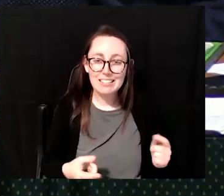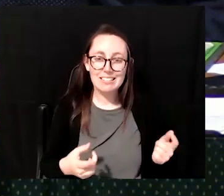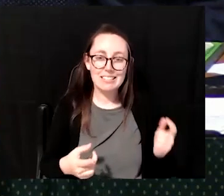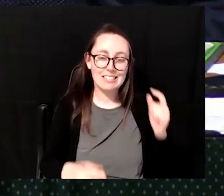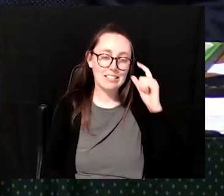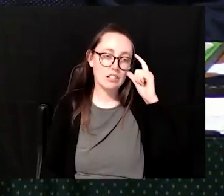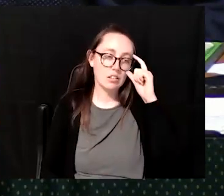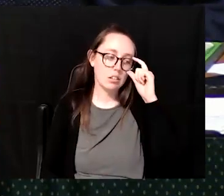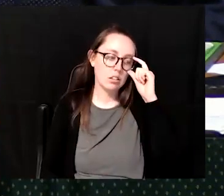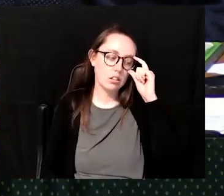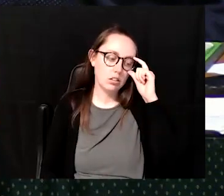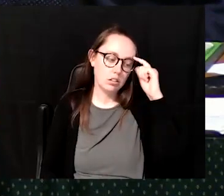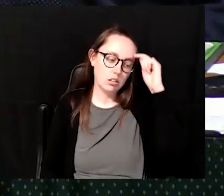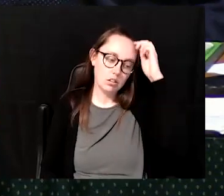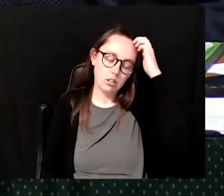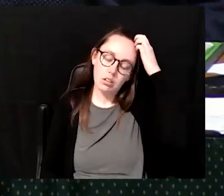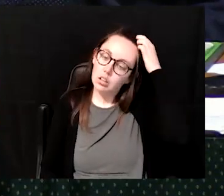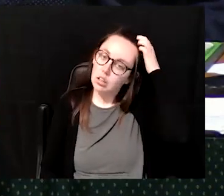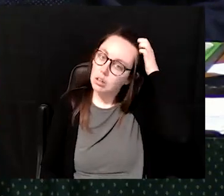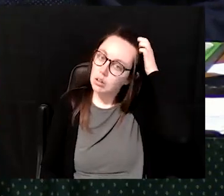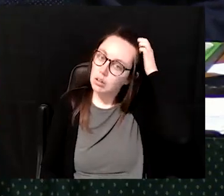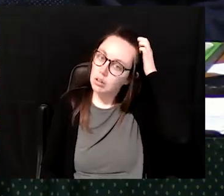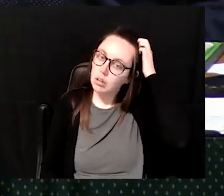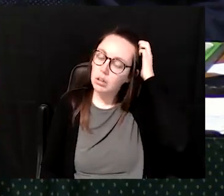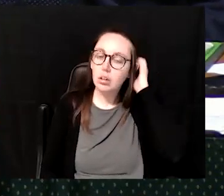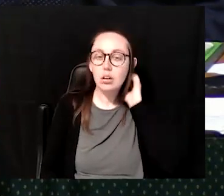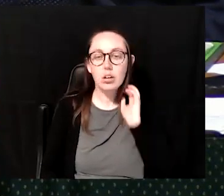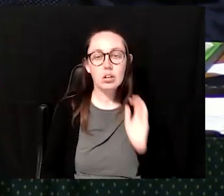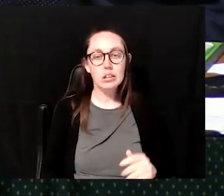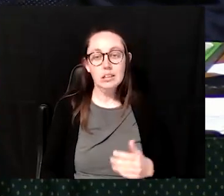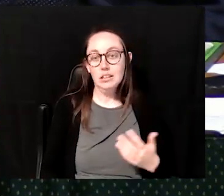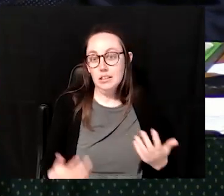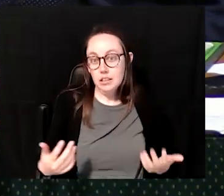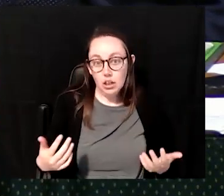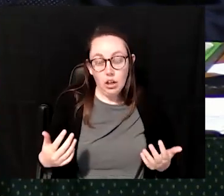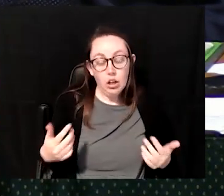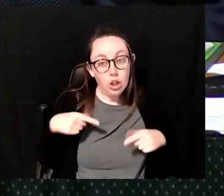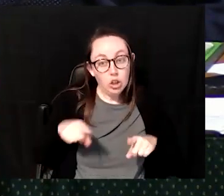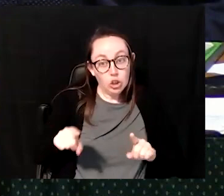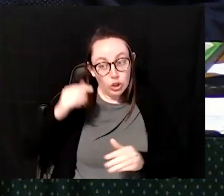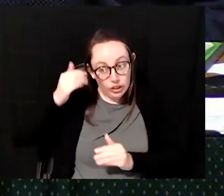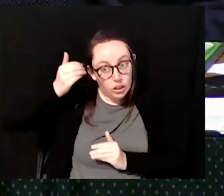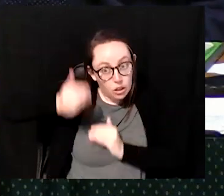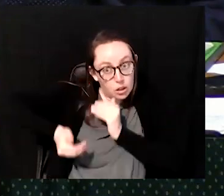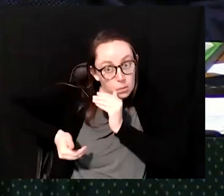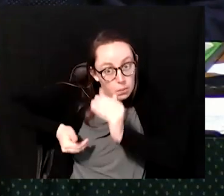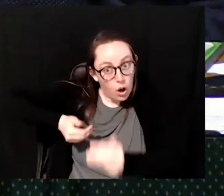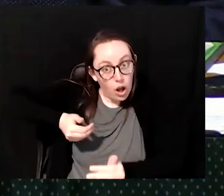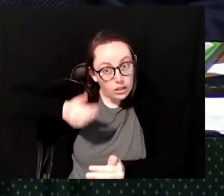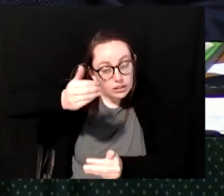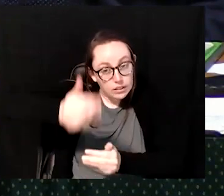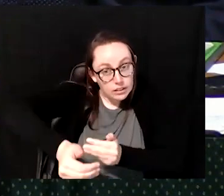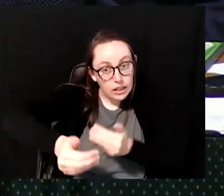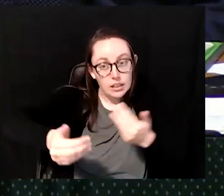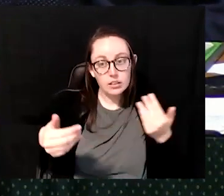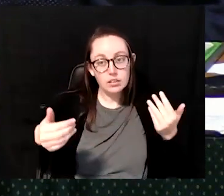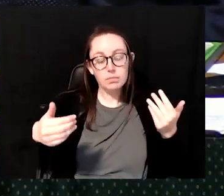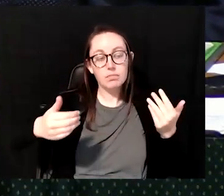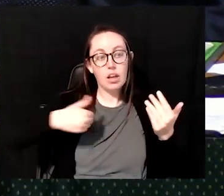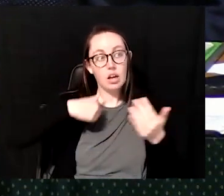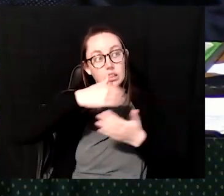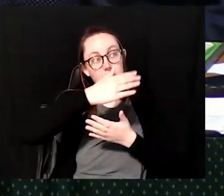pieces that have been either slid over to the police department which seems a little antithetical to